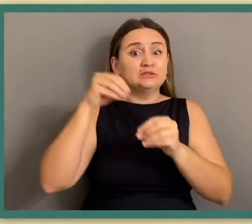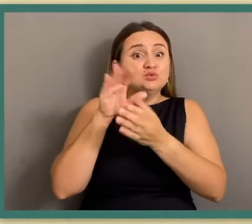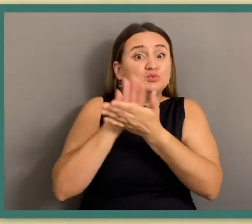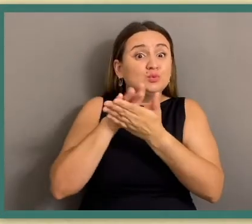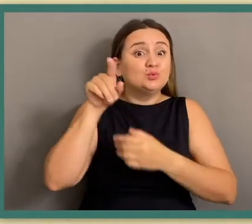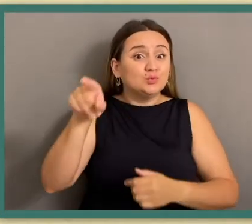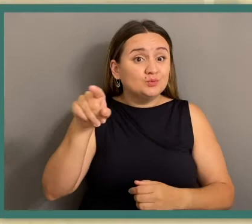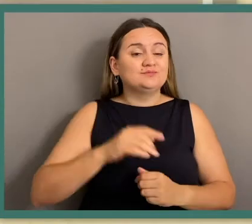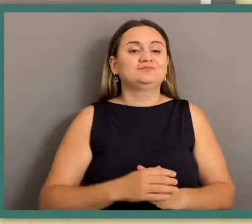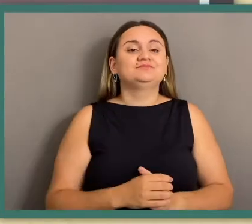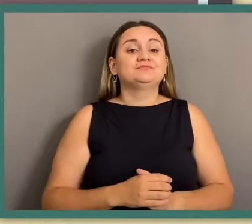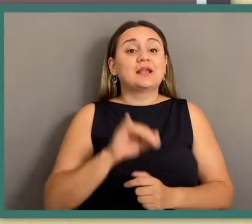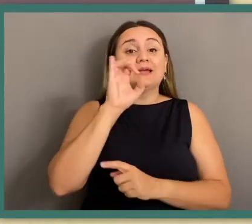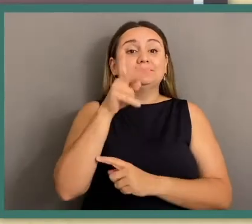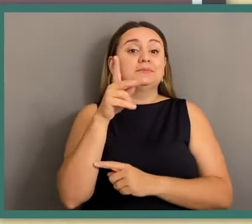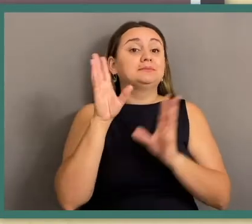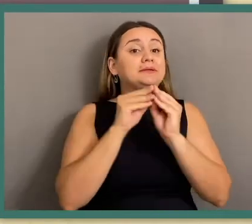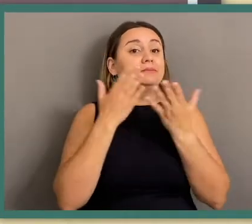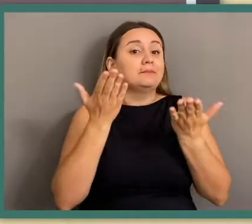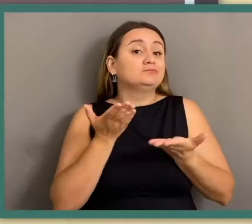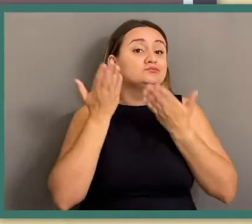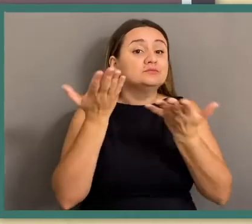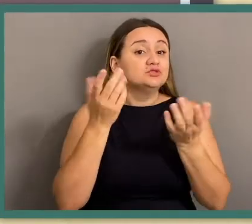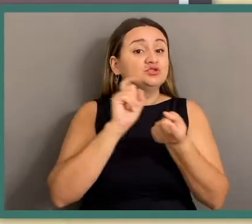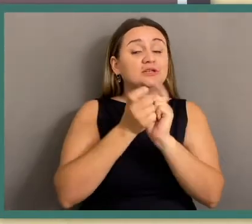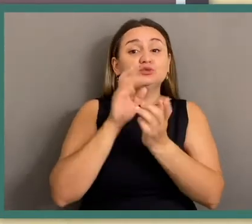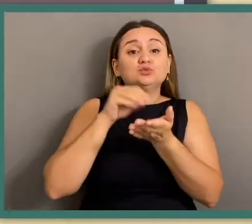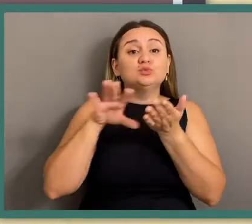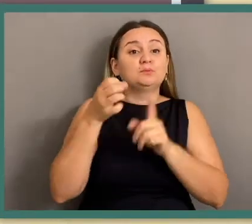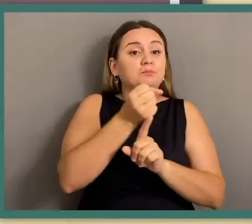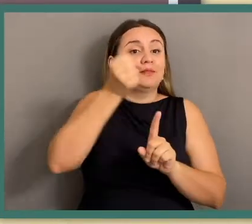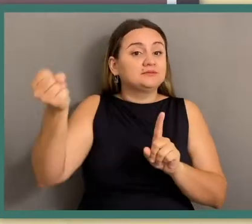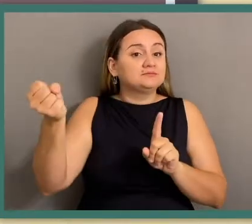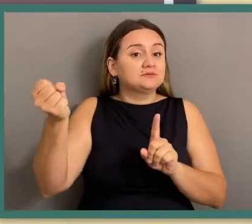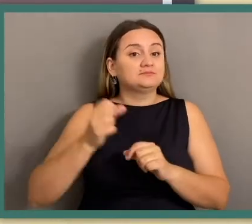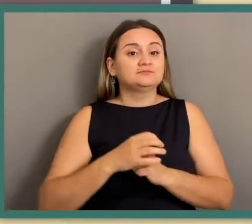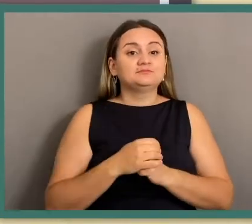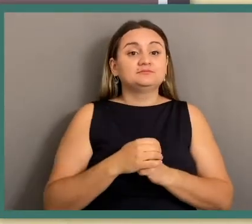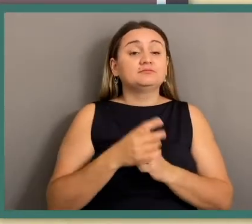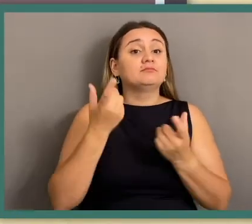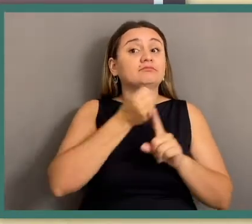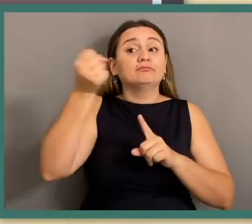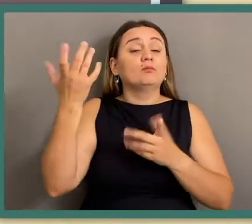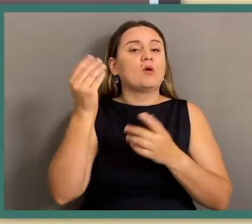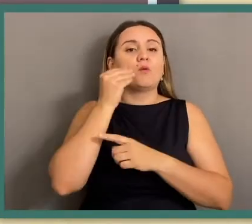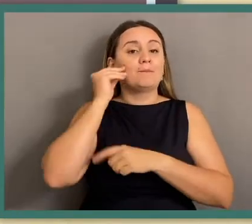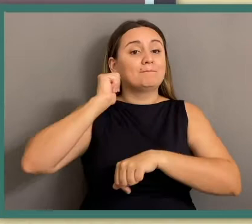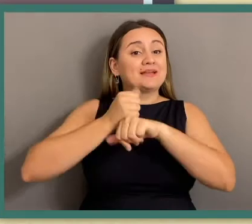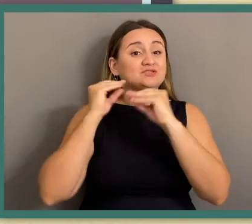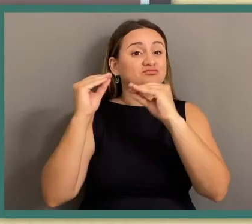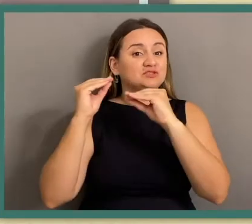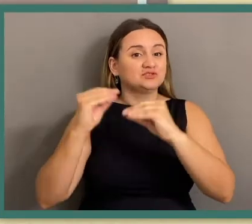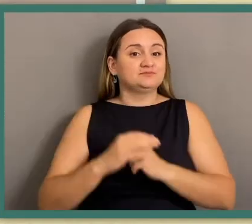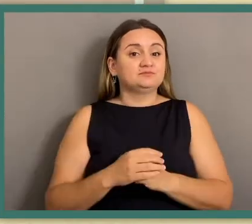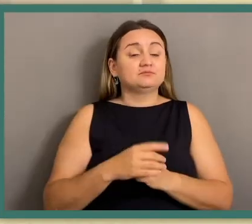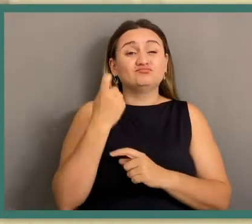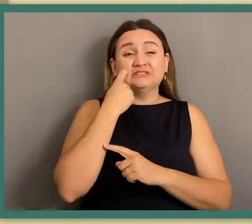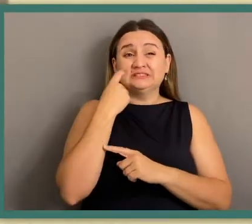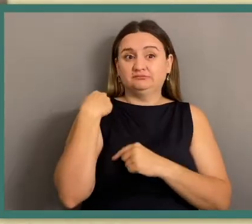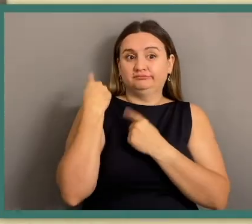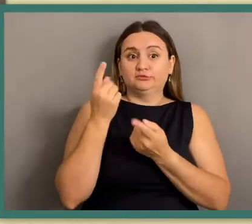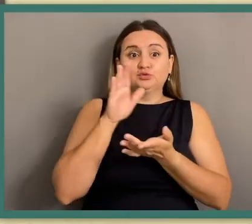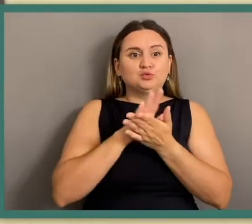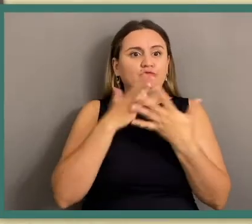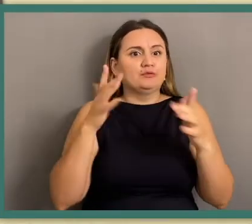to behavioral problems at school, the IEP team may suggest changing a student's placement to home-based instruction.